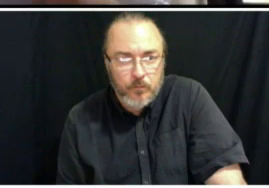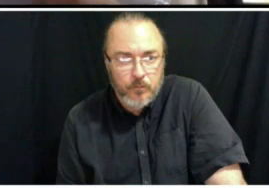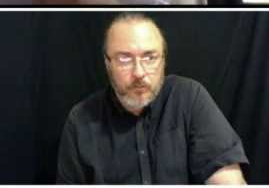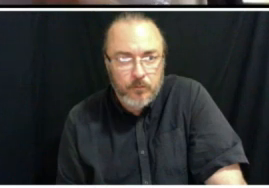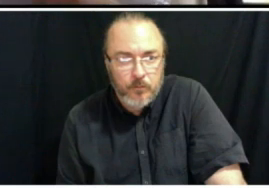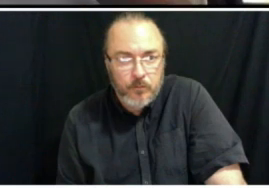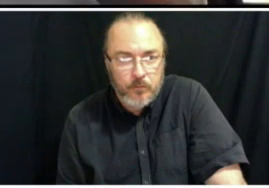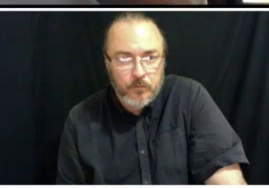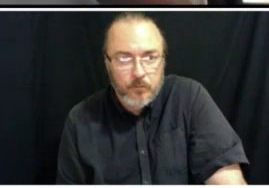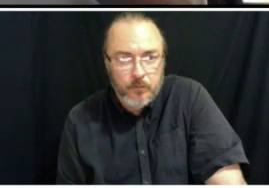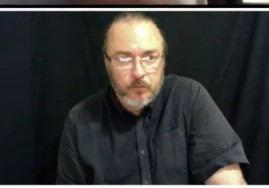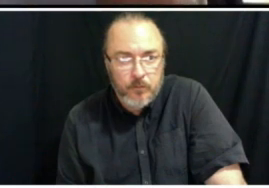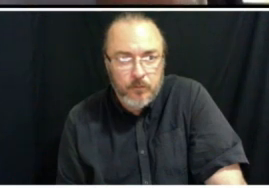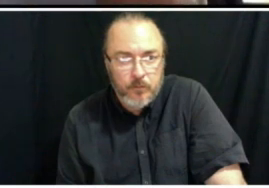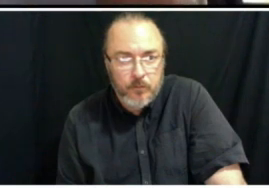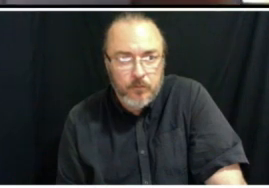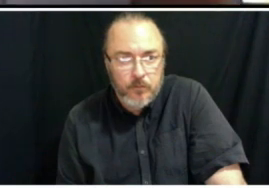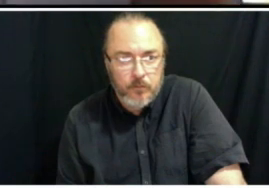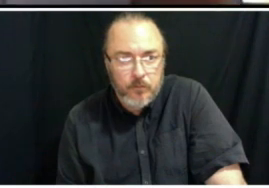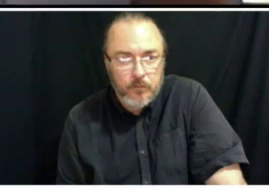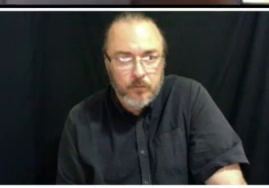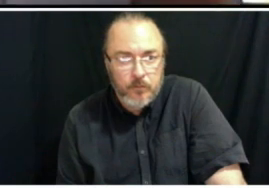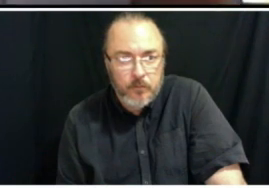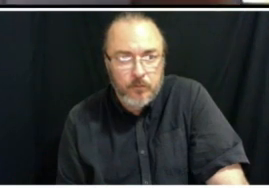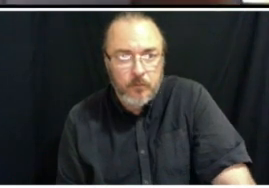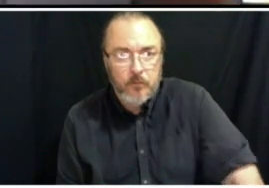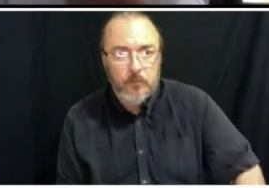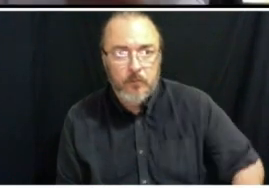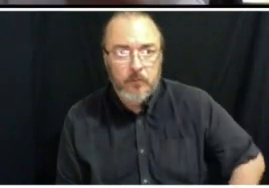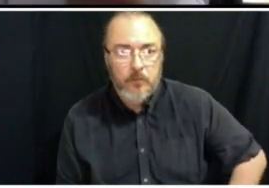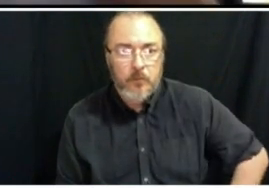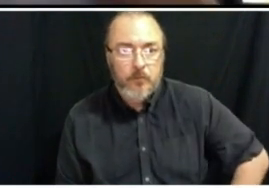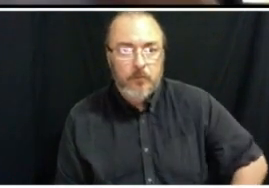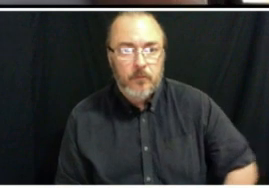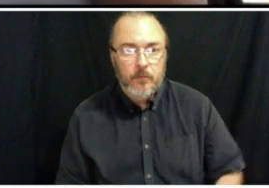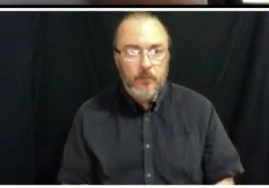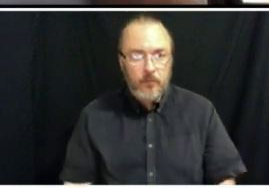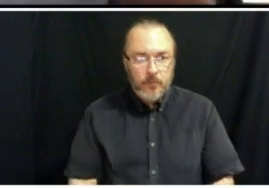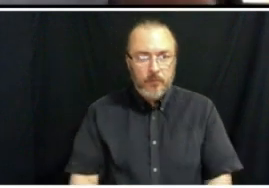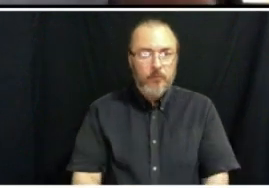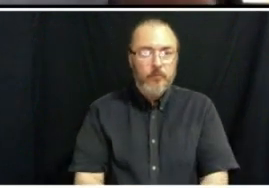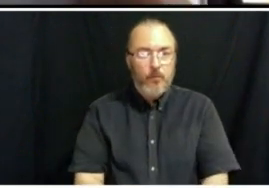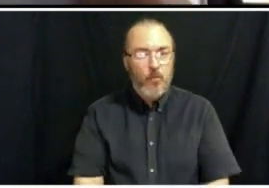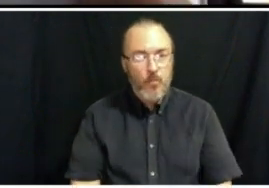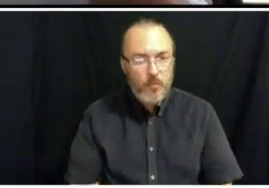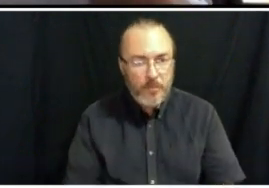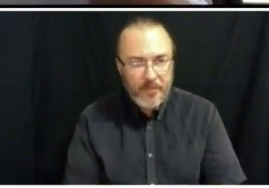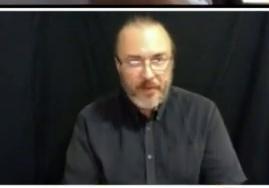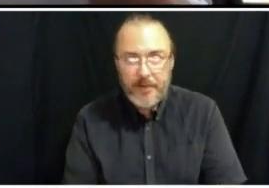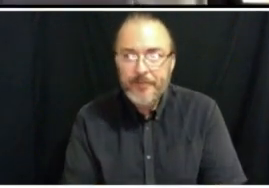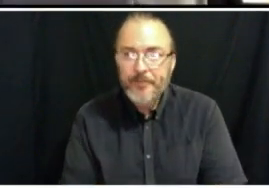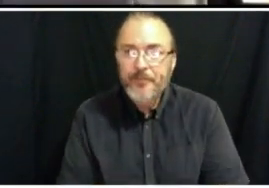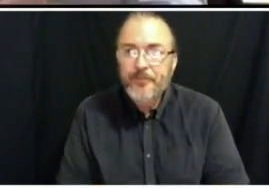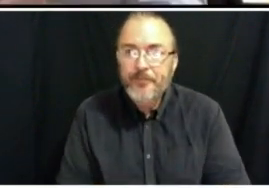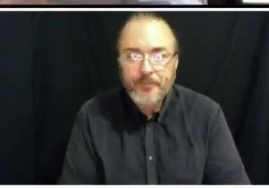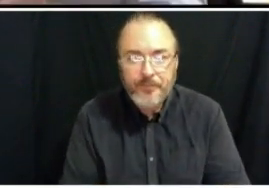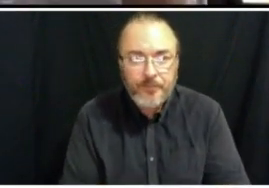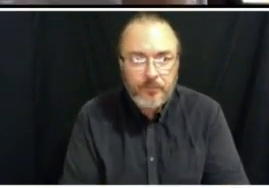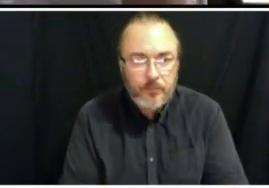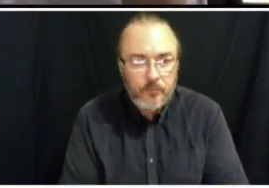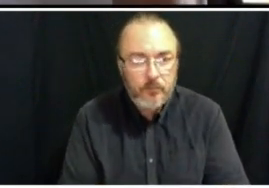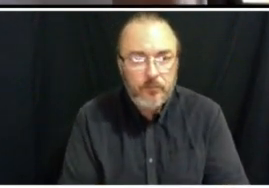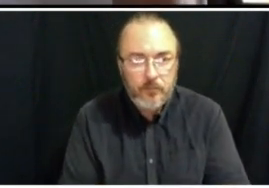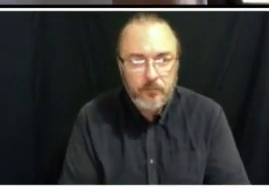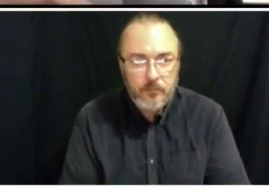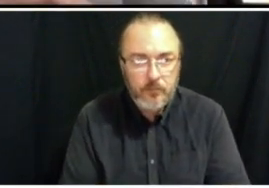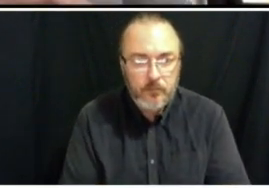governments have better data, then their capacity to track how much money they're spending, as well as coordination of services and support, will be